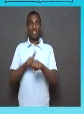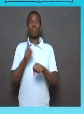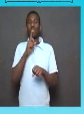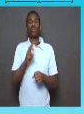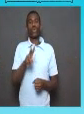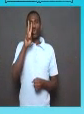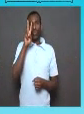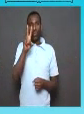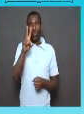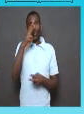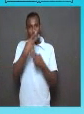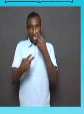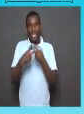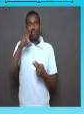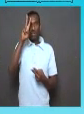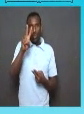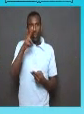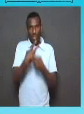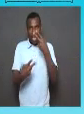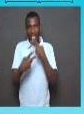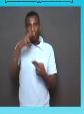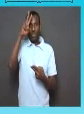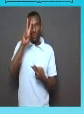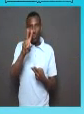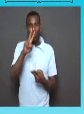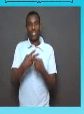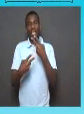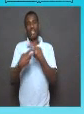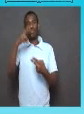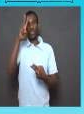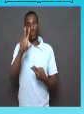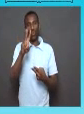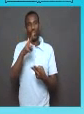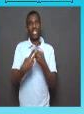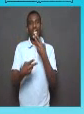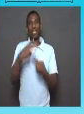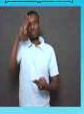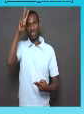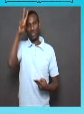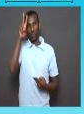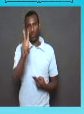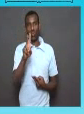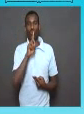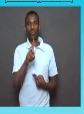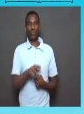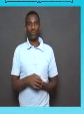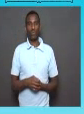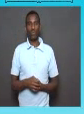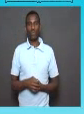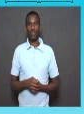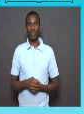times 2 times 2 times 2 times